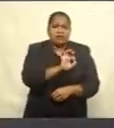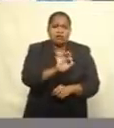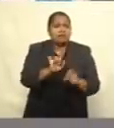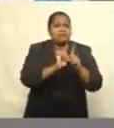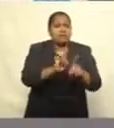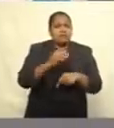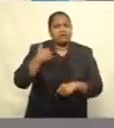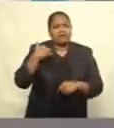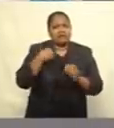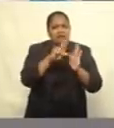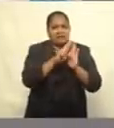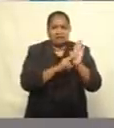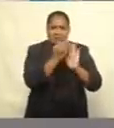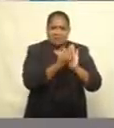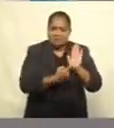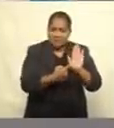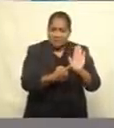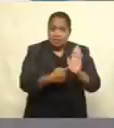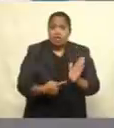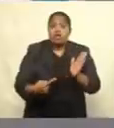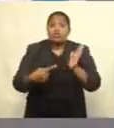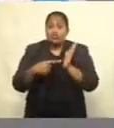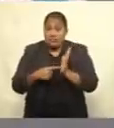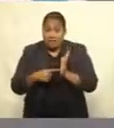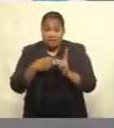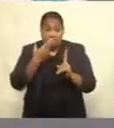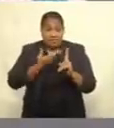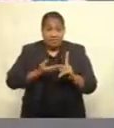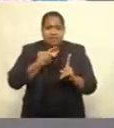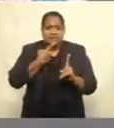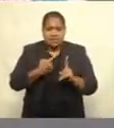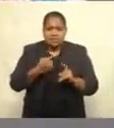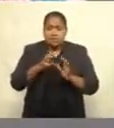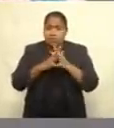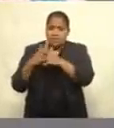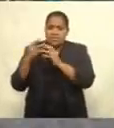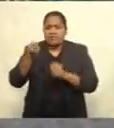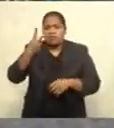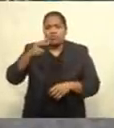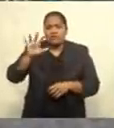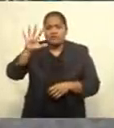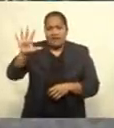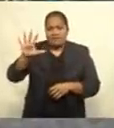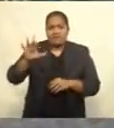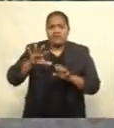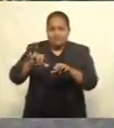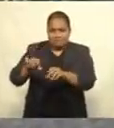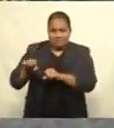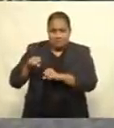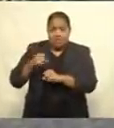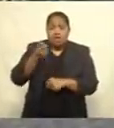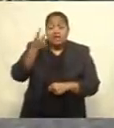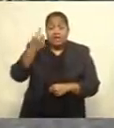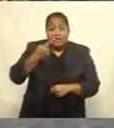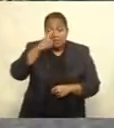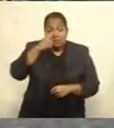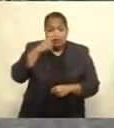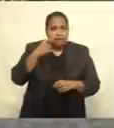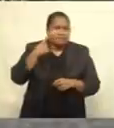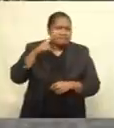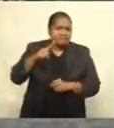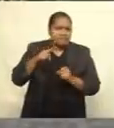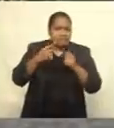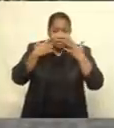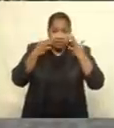health restrictions. Tundravu says the Western Division recorded 25 cases where 11 people breached the curfew and 14